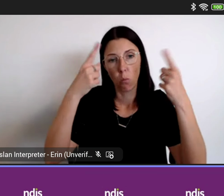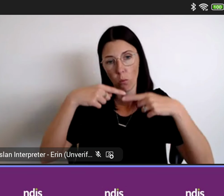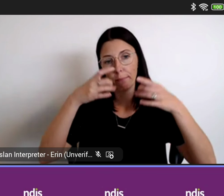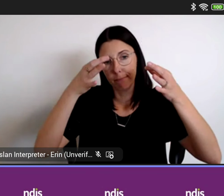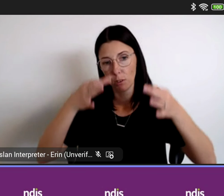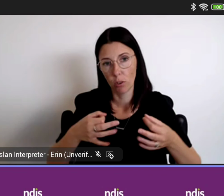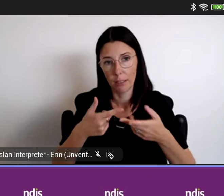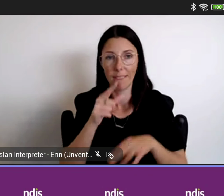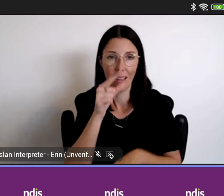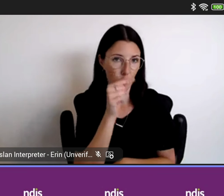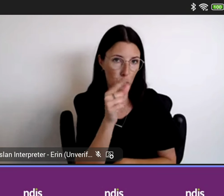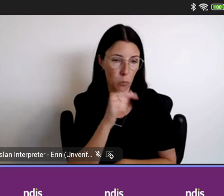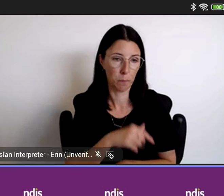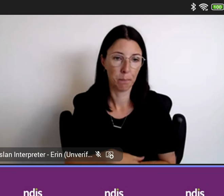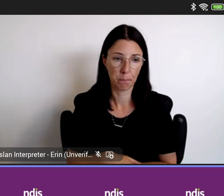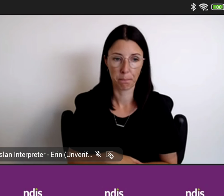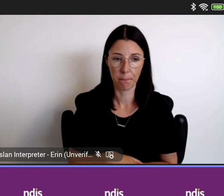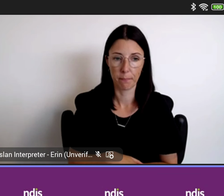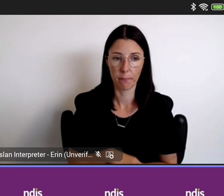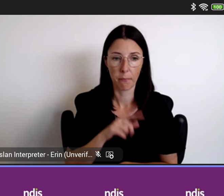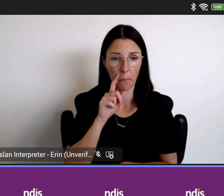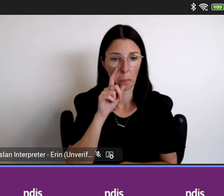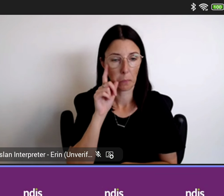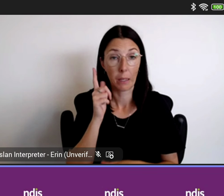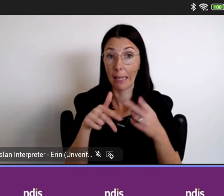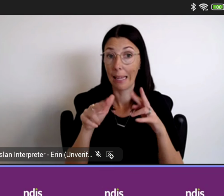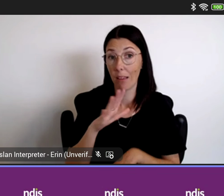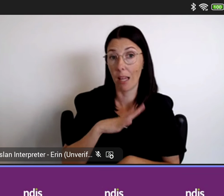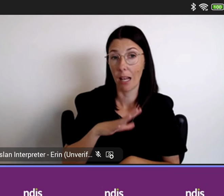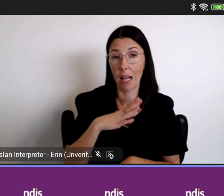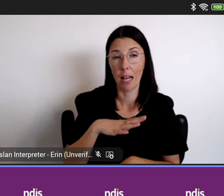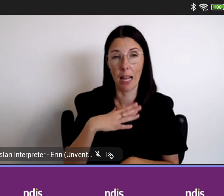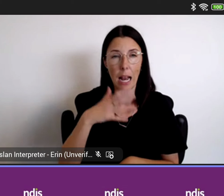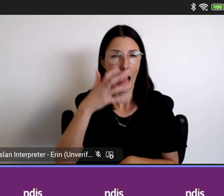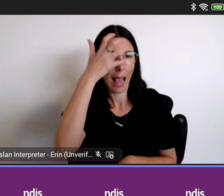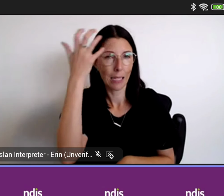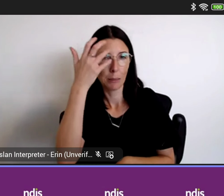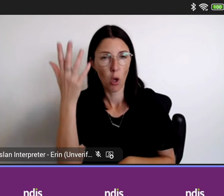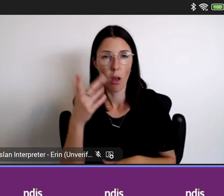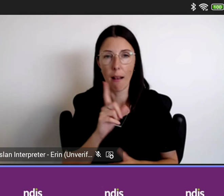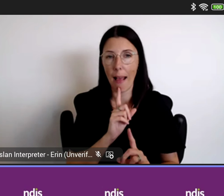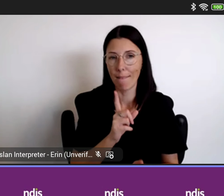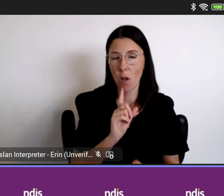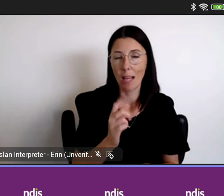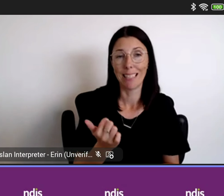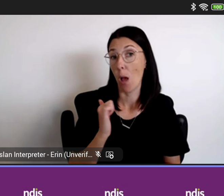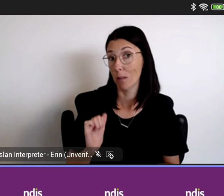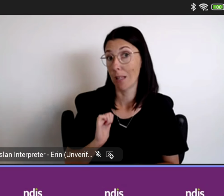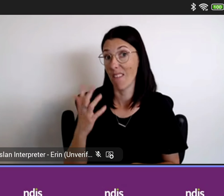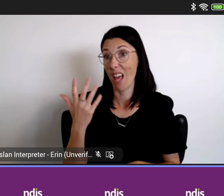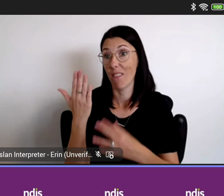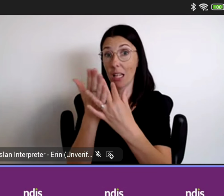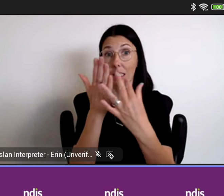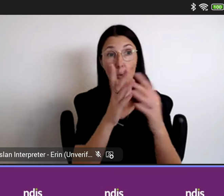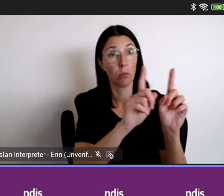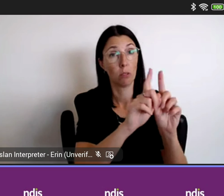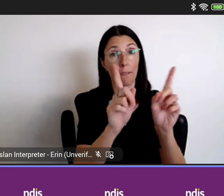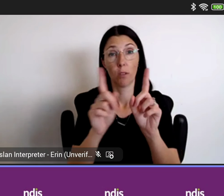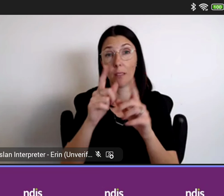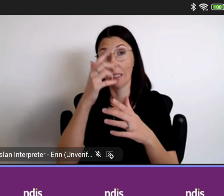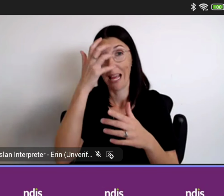If expert advice is needed, our staff have access to a range of experts with allied health and